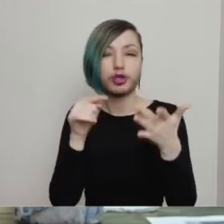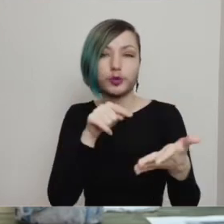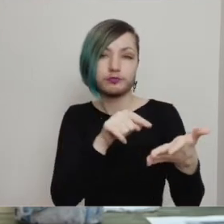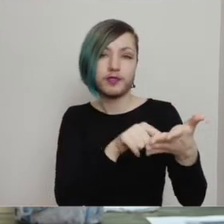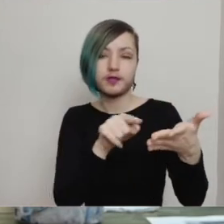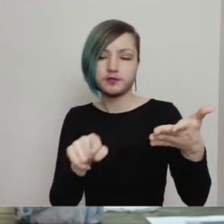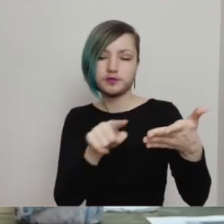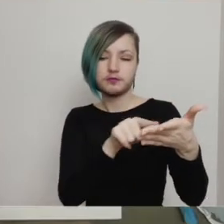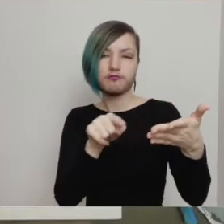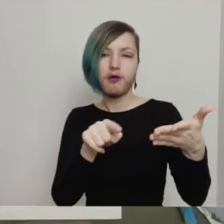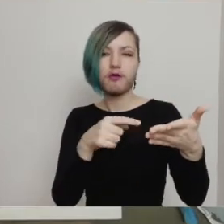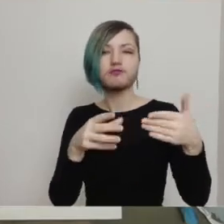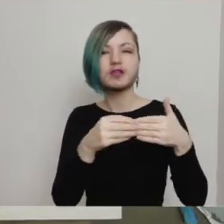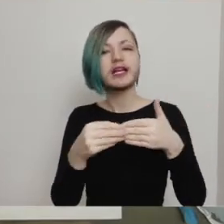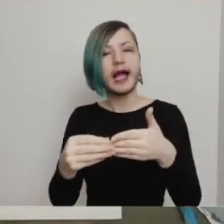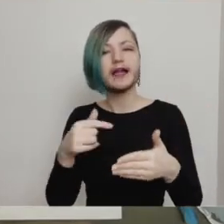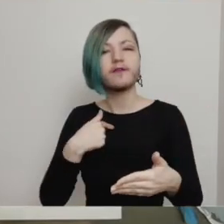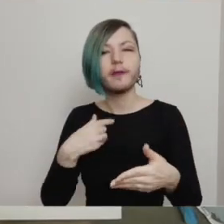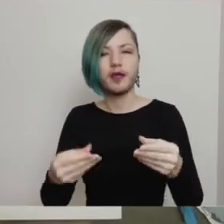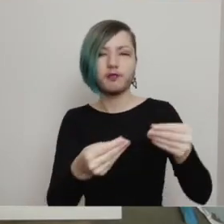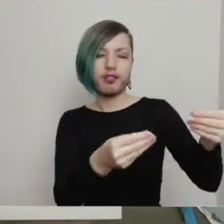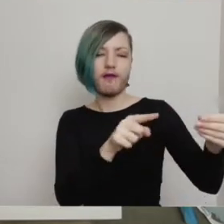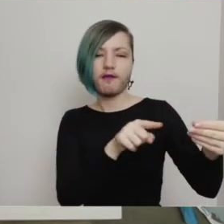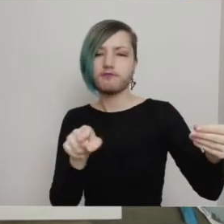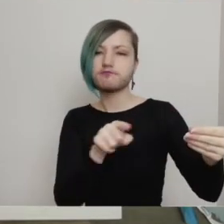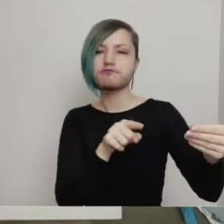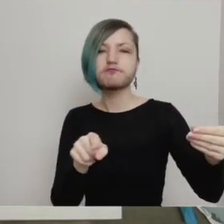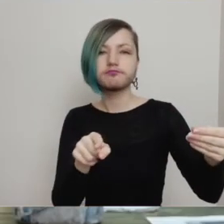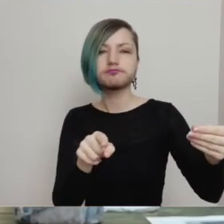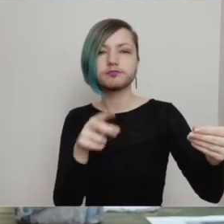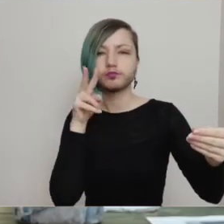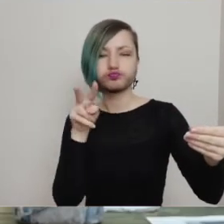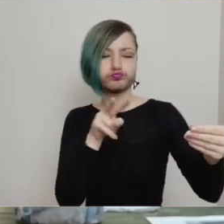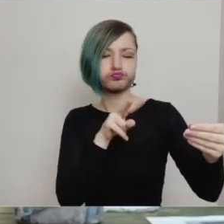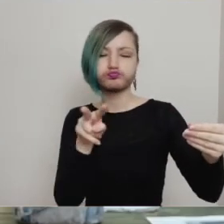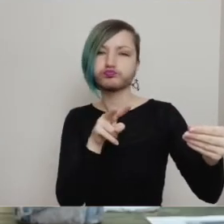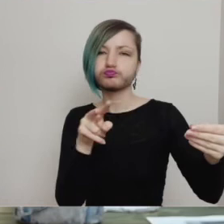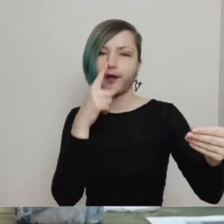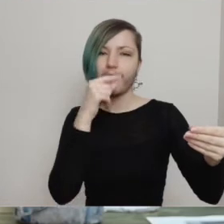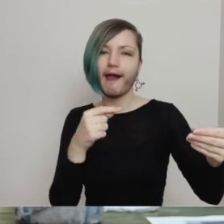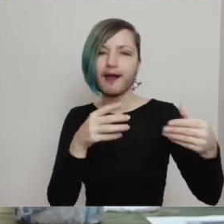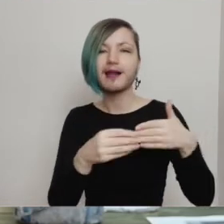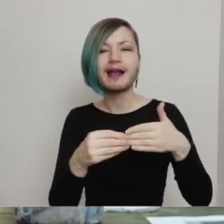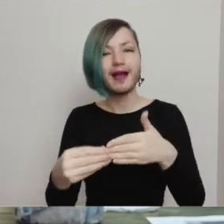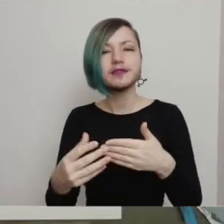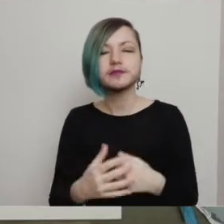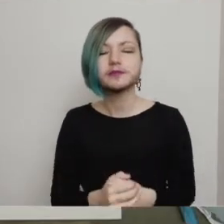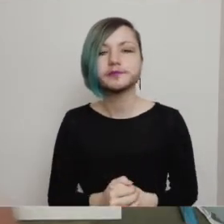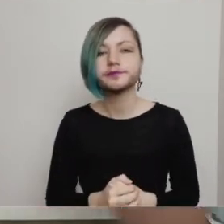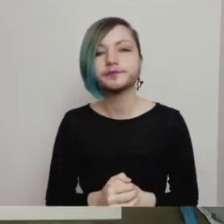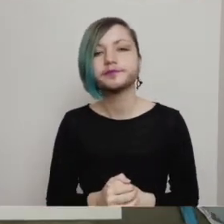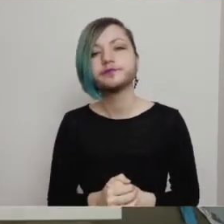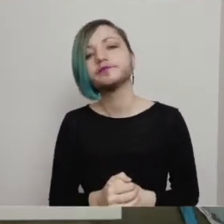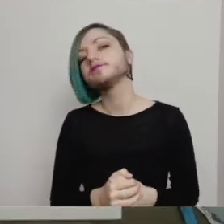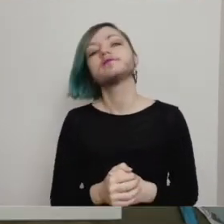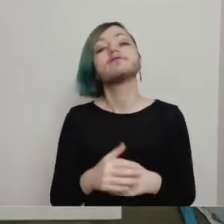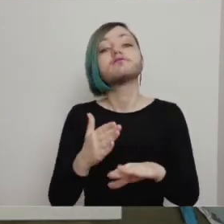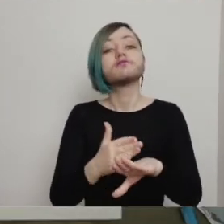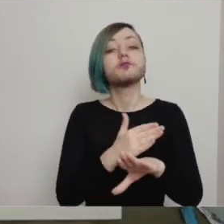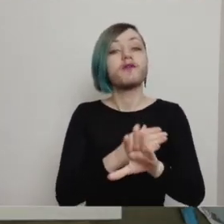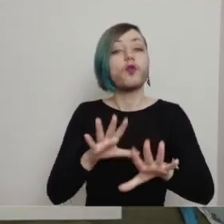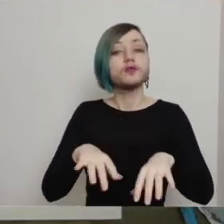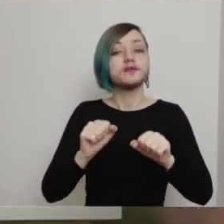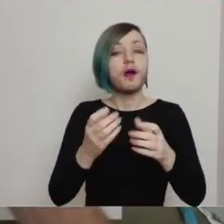just to kind of give me an idea. I'm going to have it next to me, just something to look at for when I'm painting in the clouds. But before we get to that